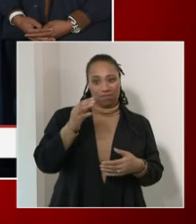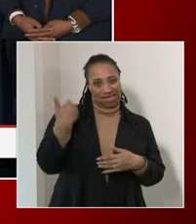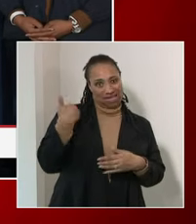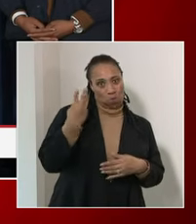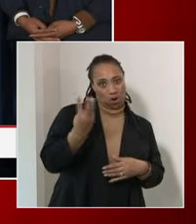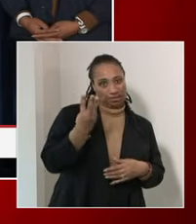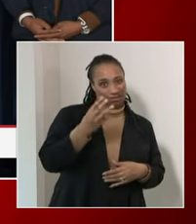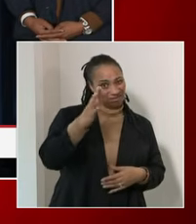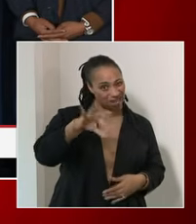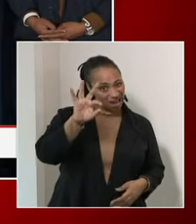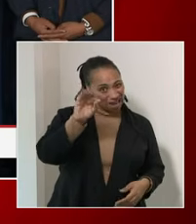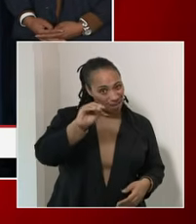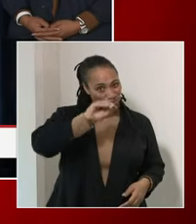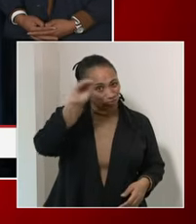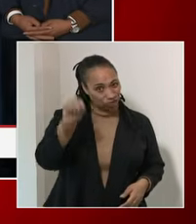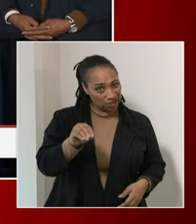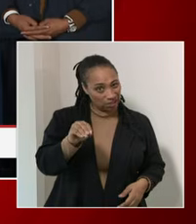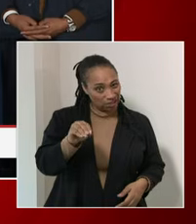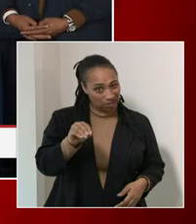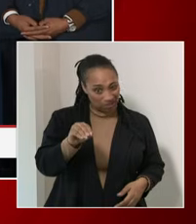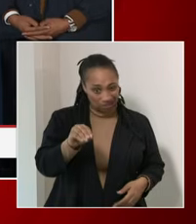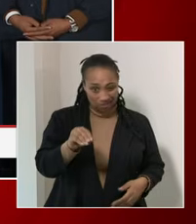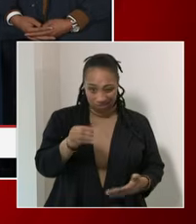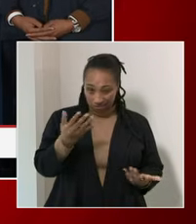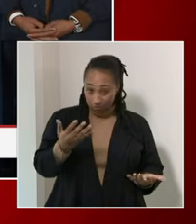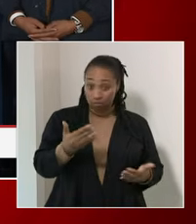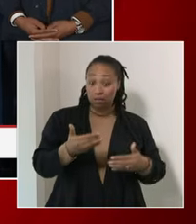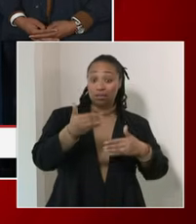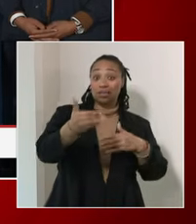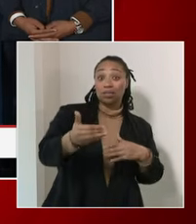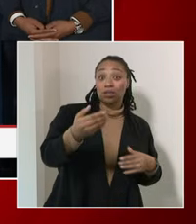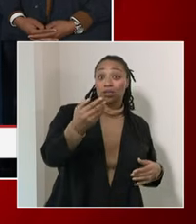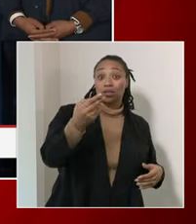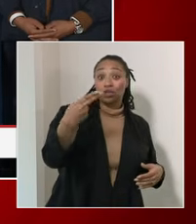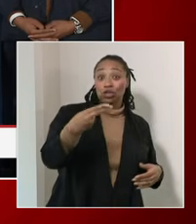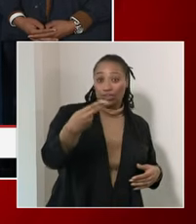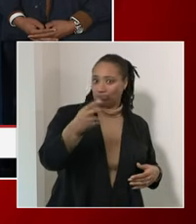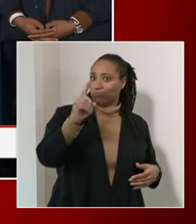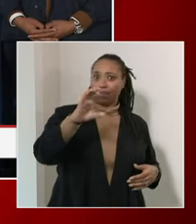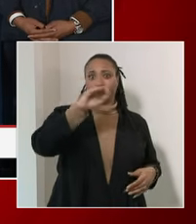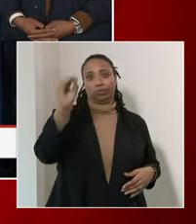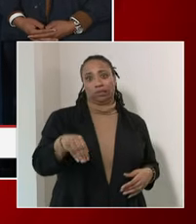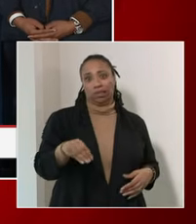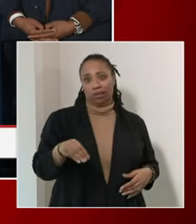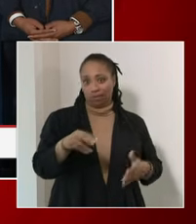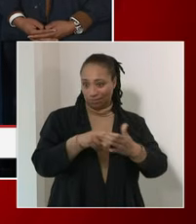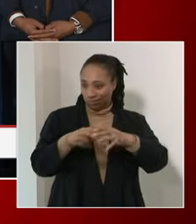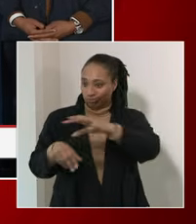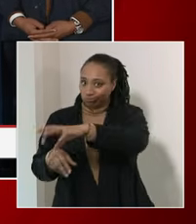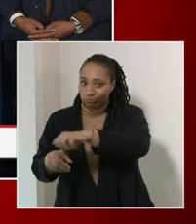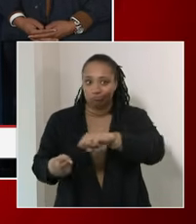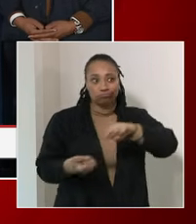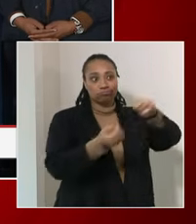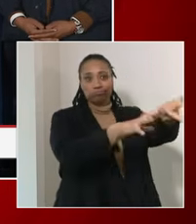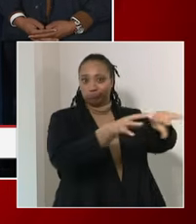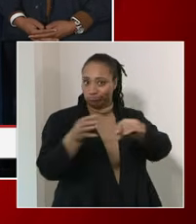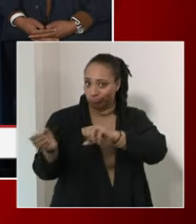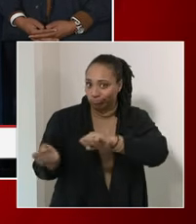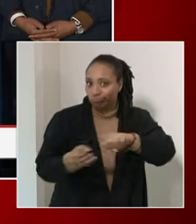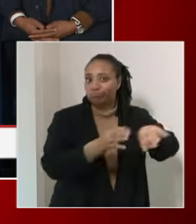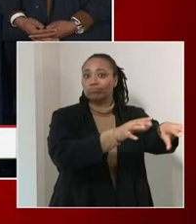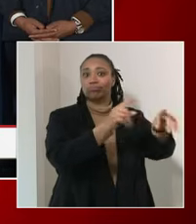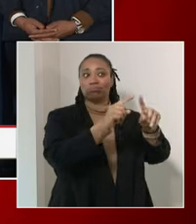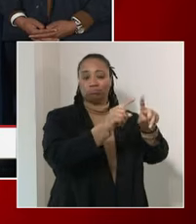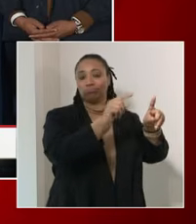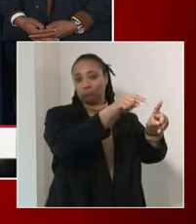to open later today is to give, frankly, our staff more time to navigate wherever they're